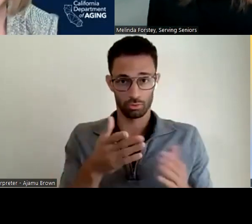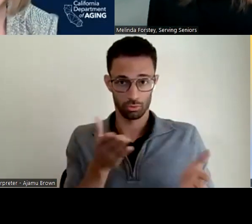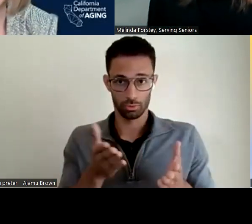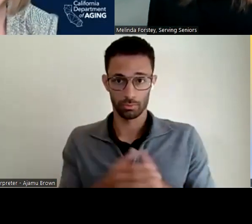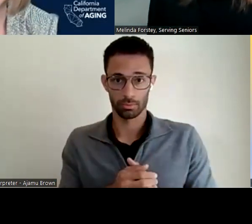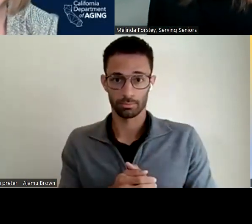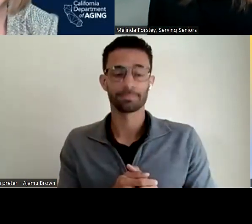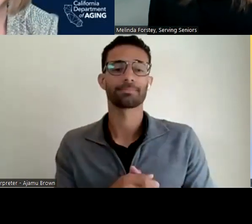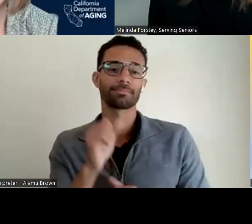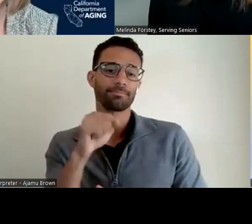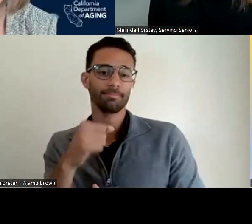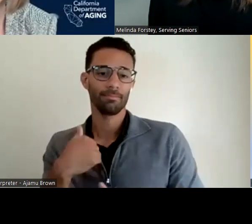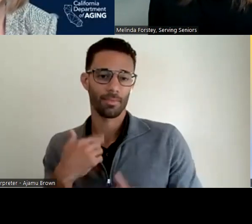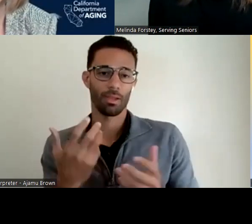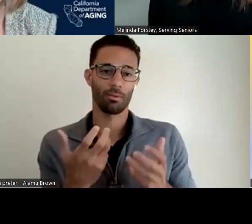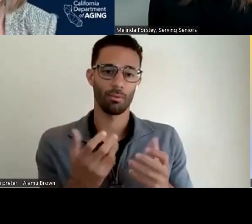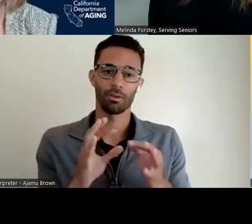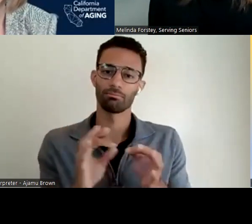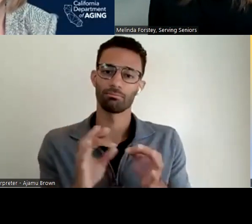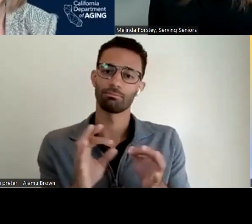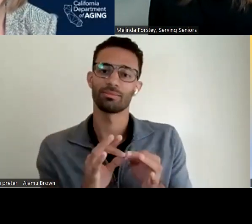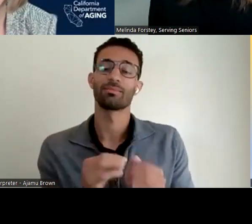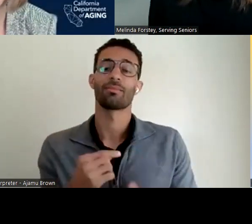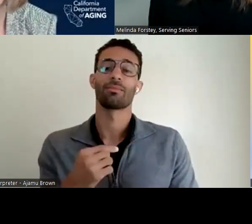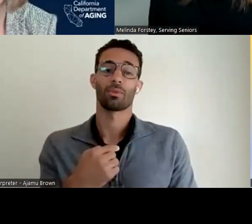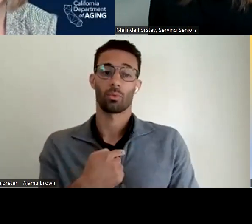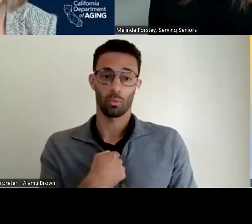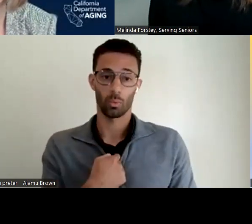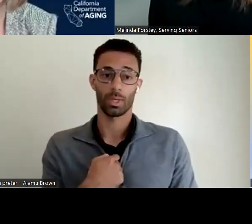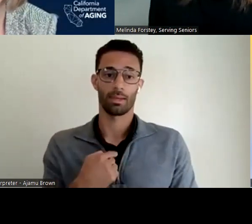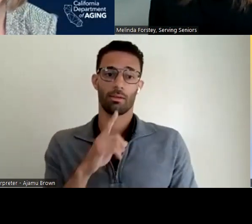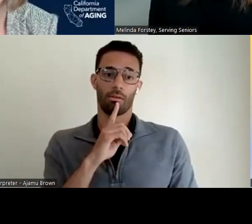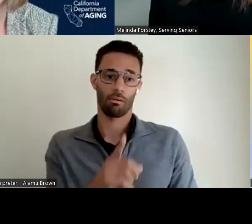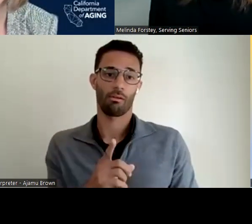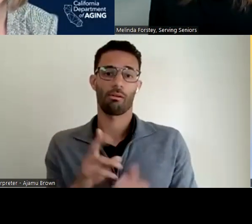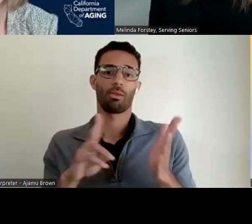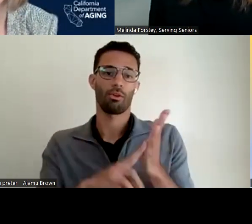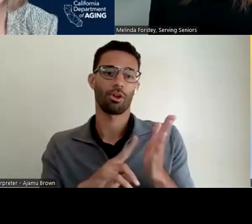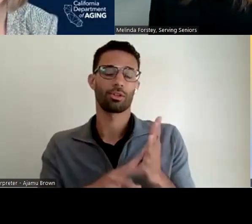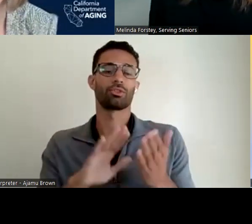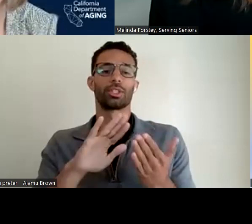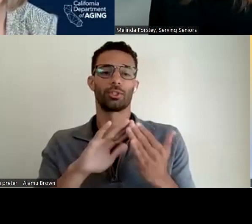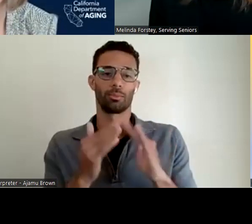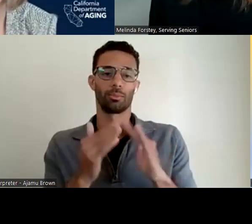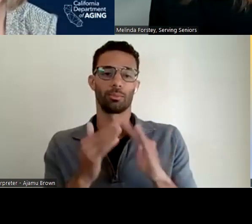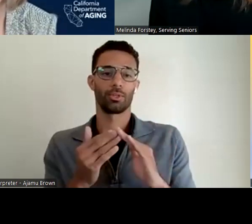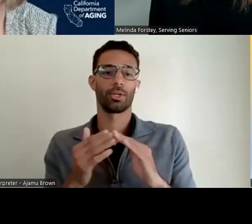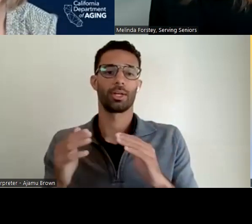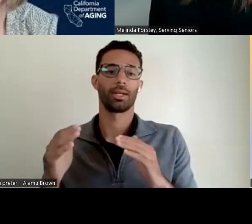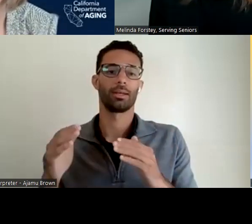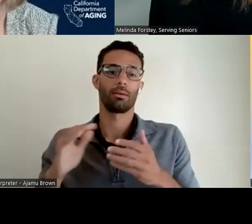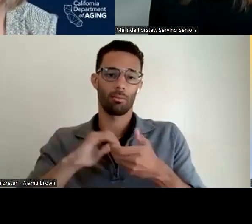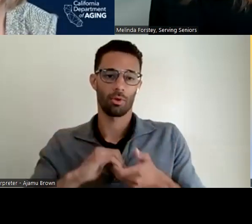jump in here. So I actually, we are the contracting community partner for Home Safe with our